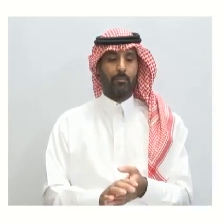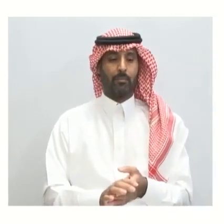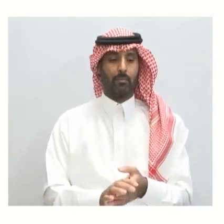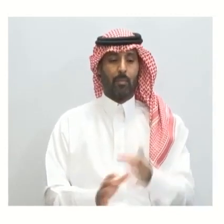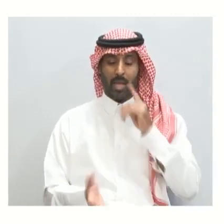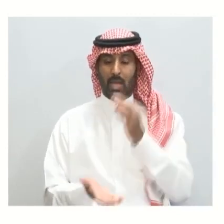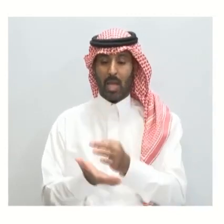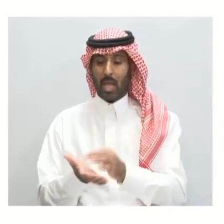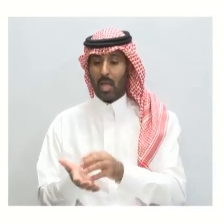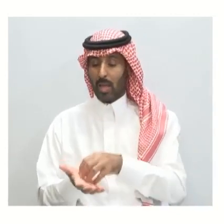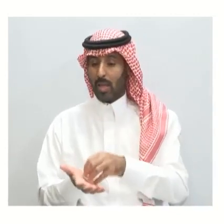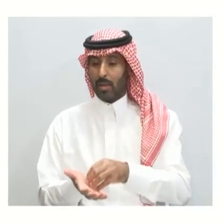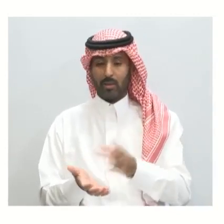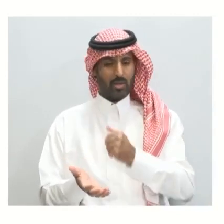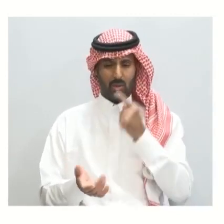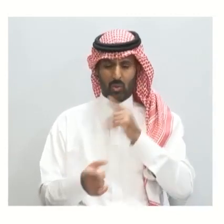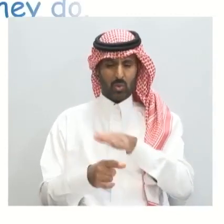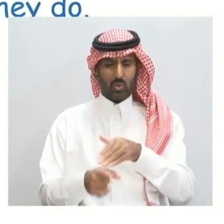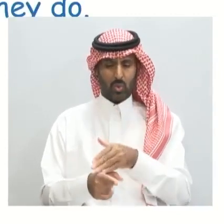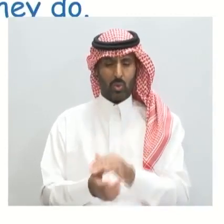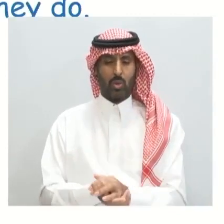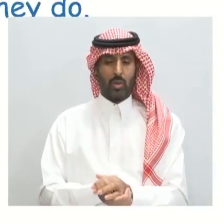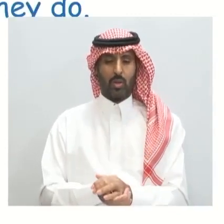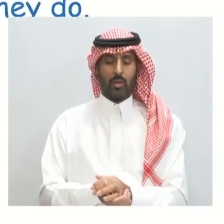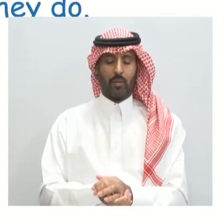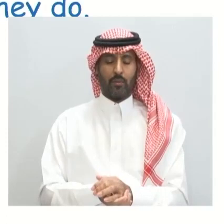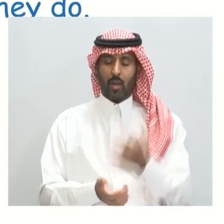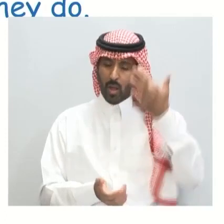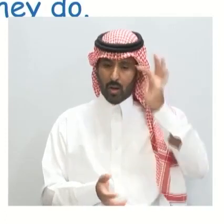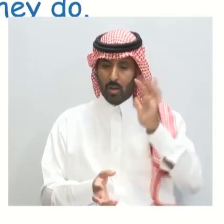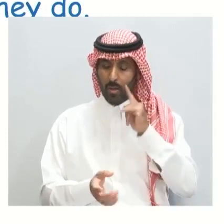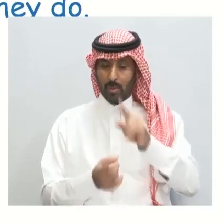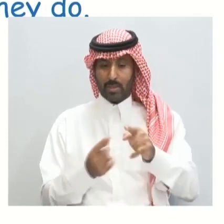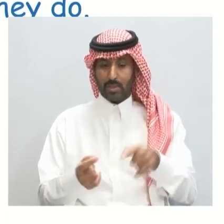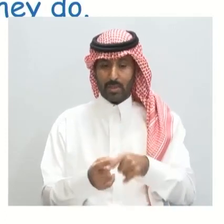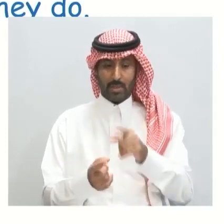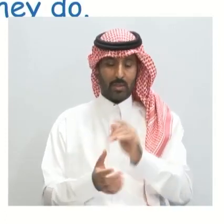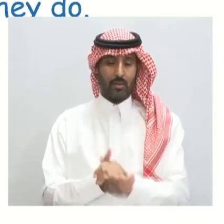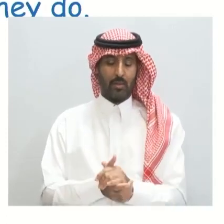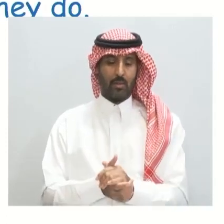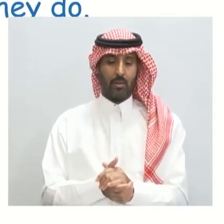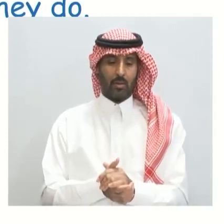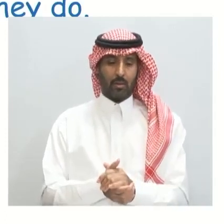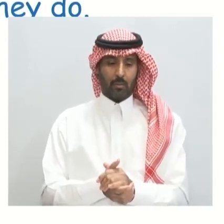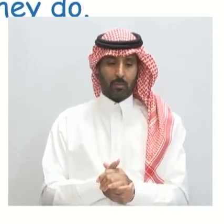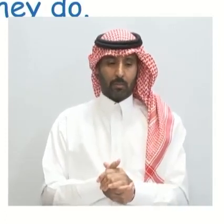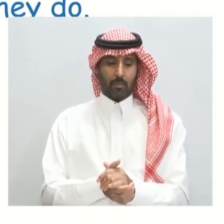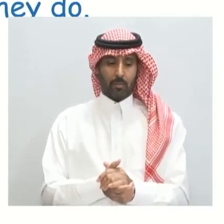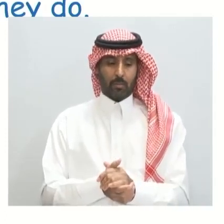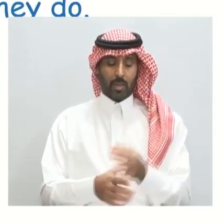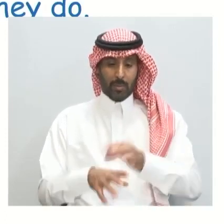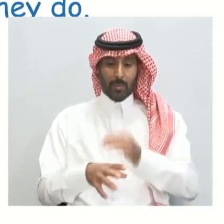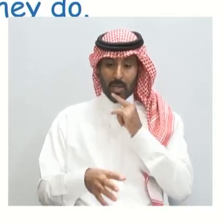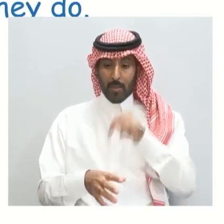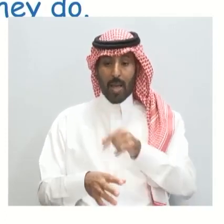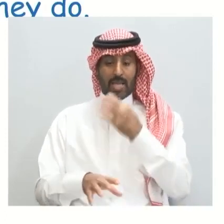My country didn't used to. A free answer, have a metro system, but now they do.